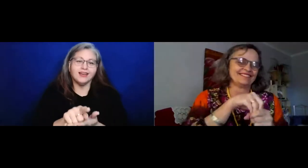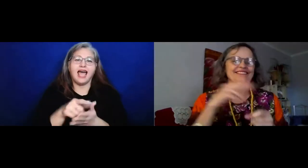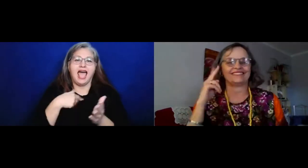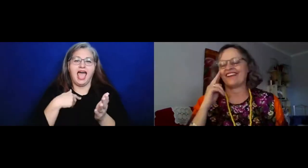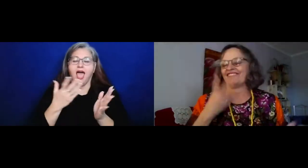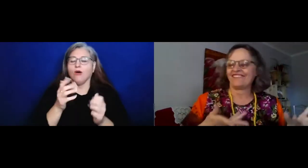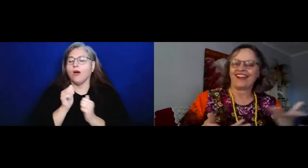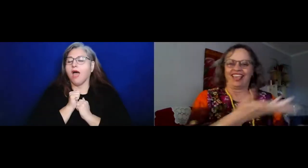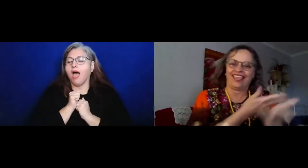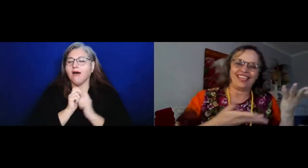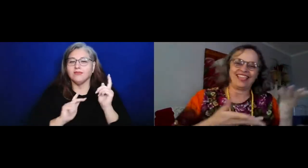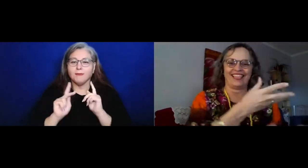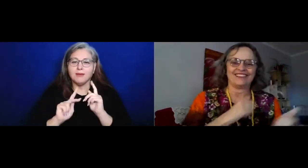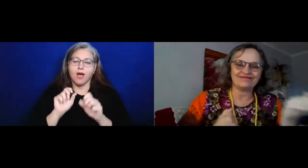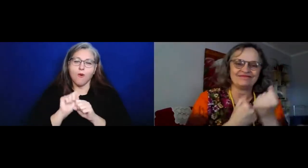love the people I work with there.